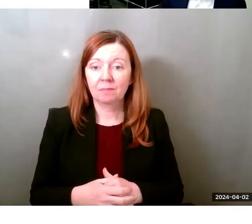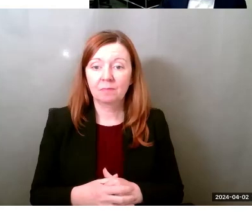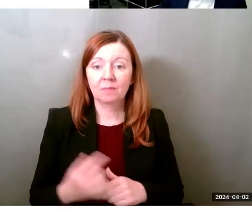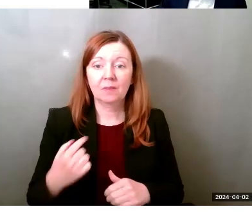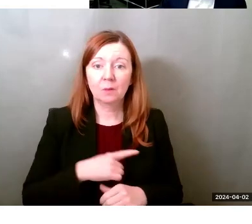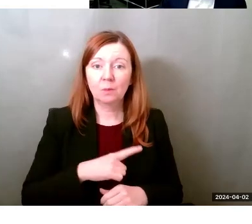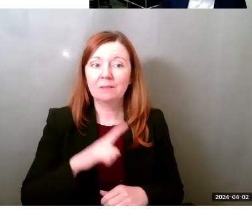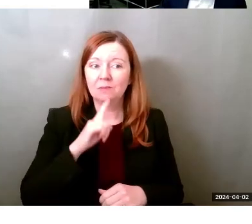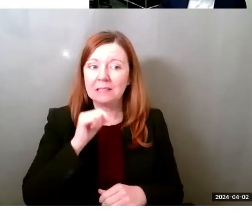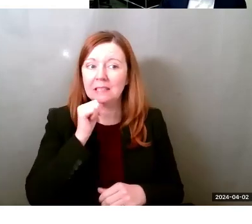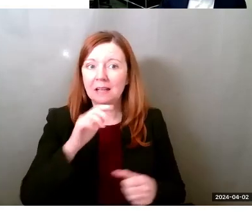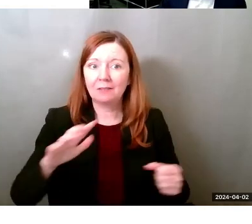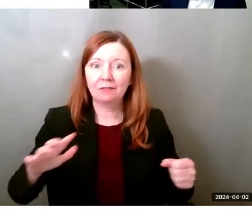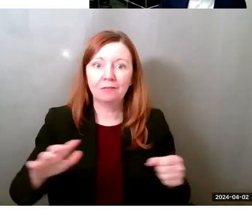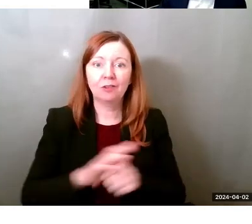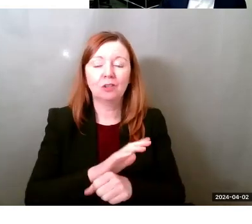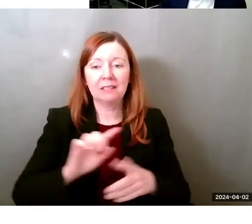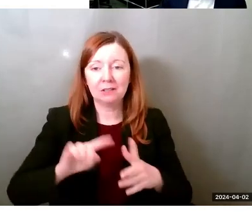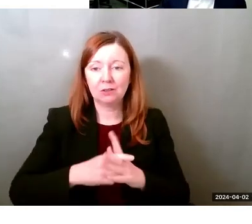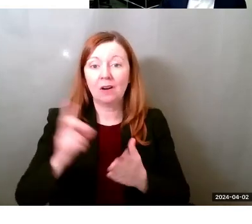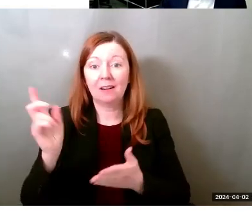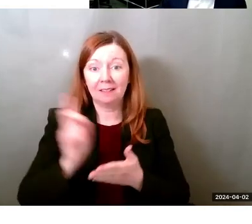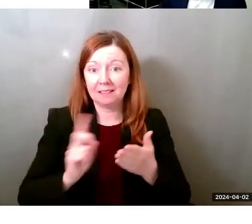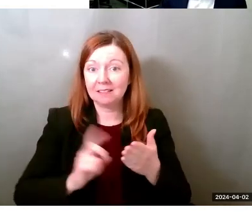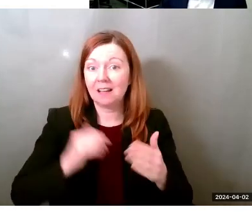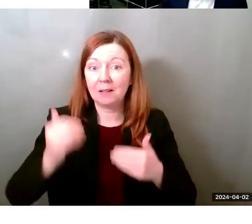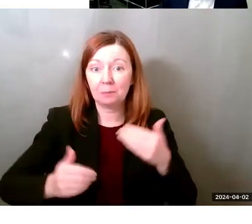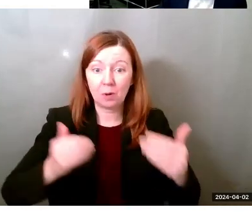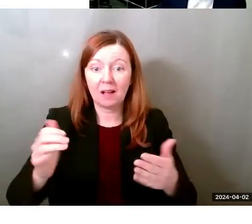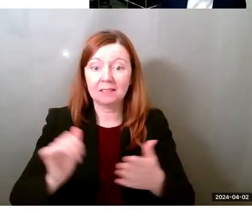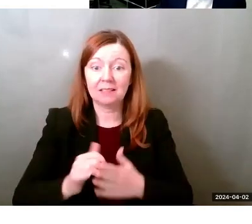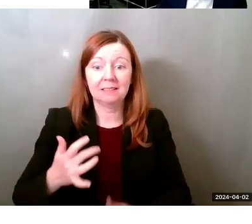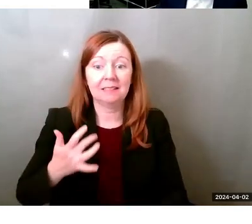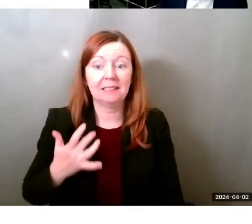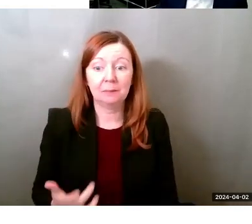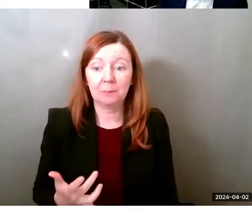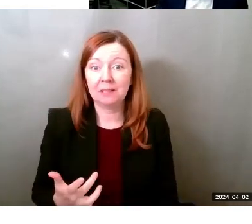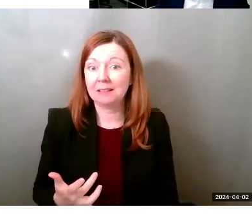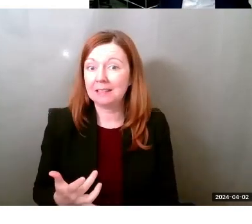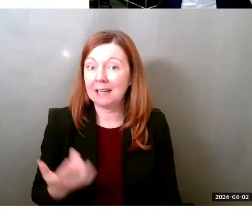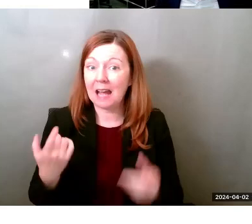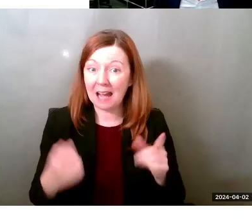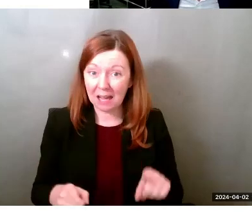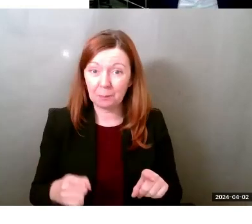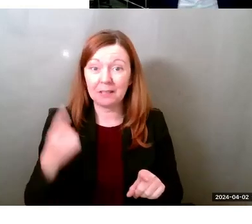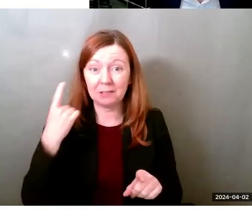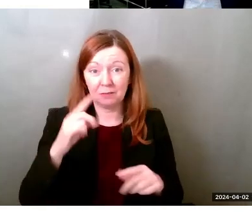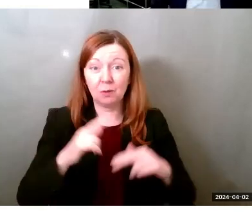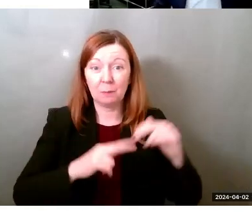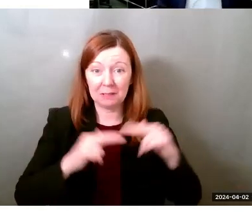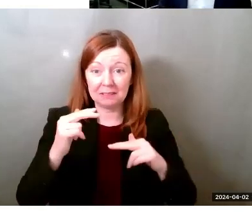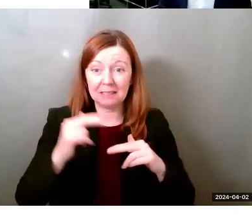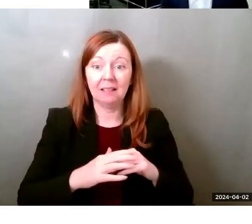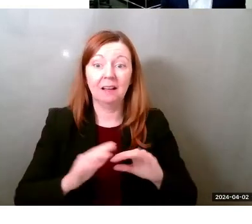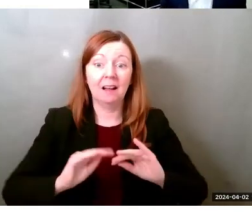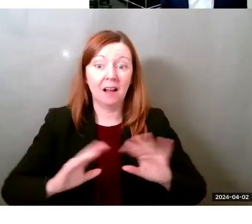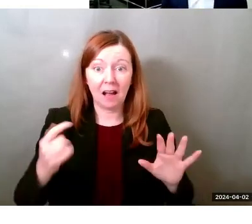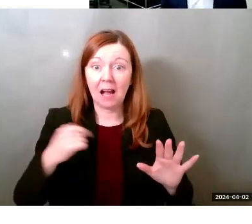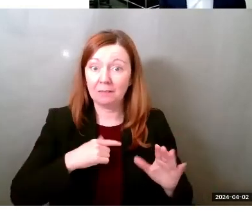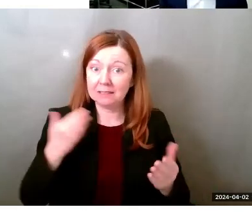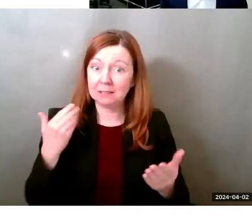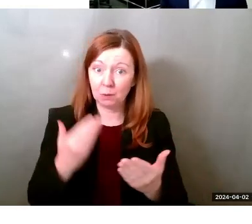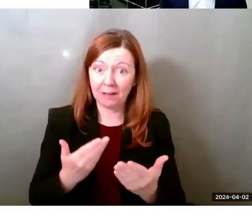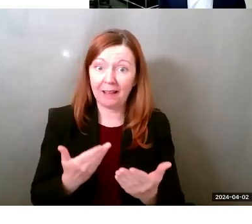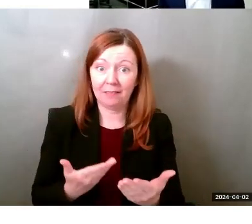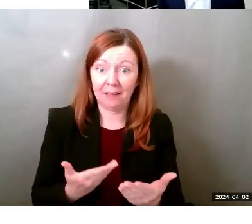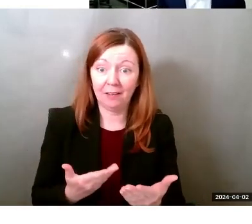fully started the design process that typically happens for a building, and obviously we will get there